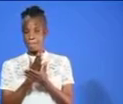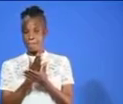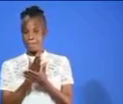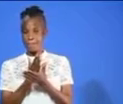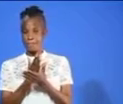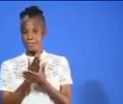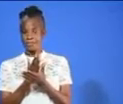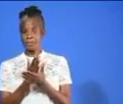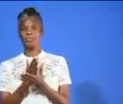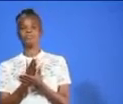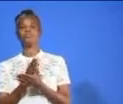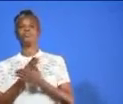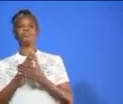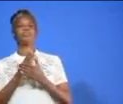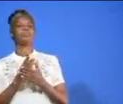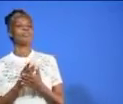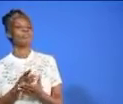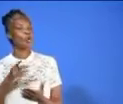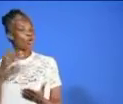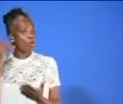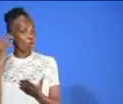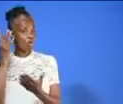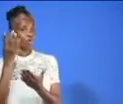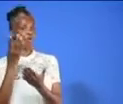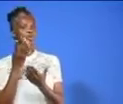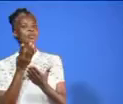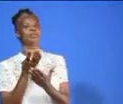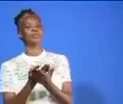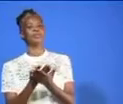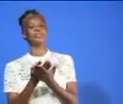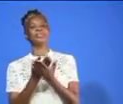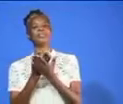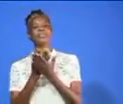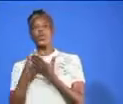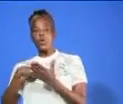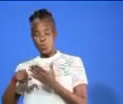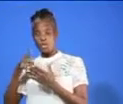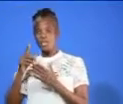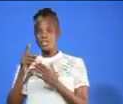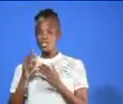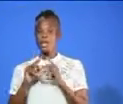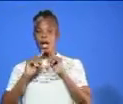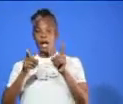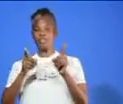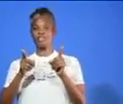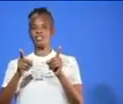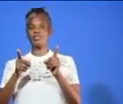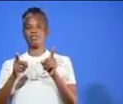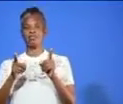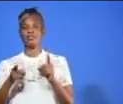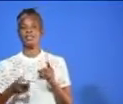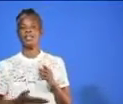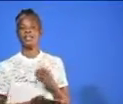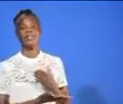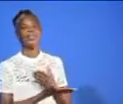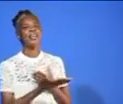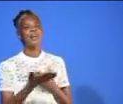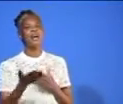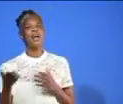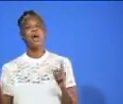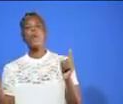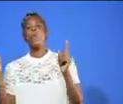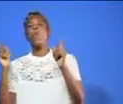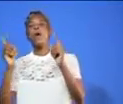onto which the train will glide. There we'll